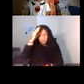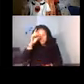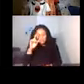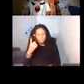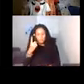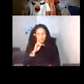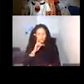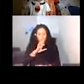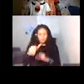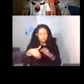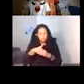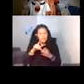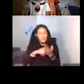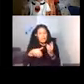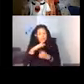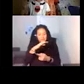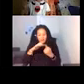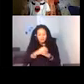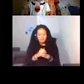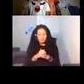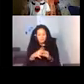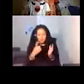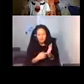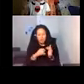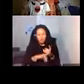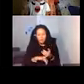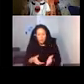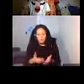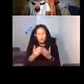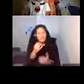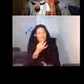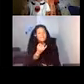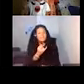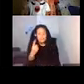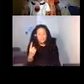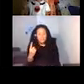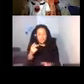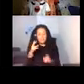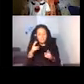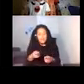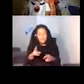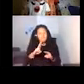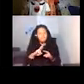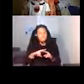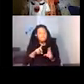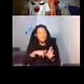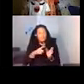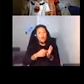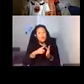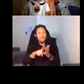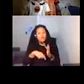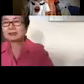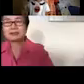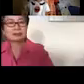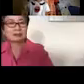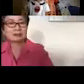to the Linnaean Society. Rose Squire, born 1861, died at Fryerning, the first woman to gain a